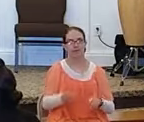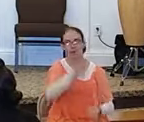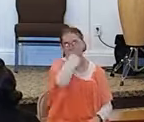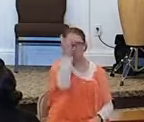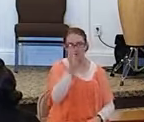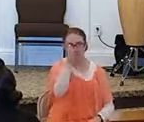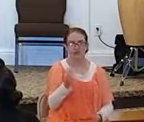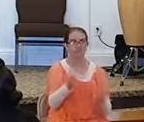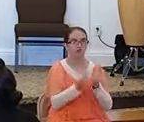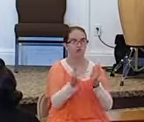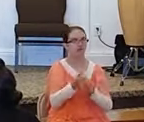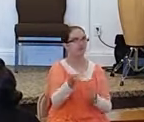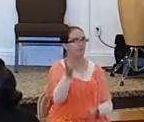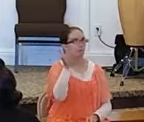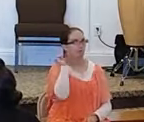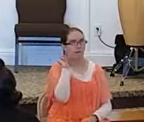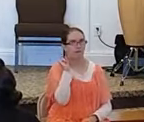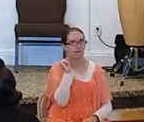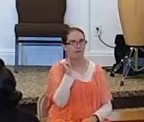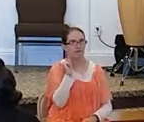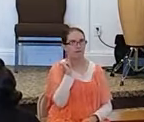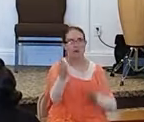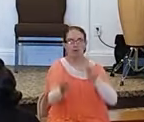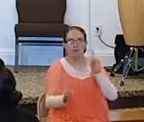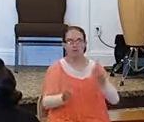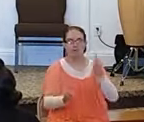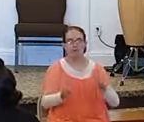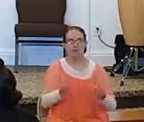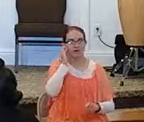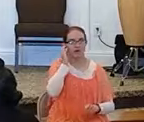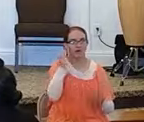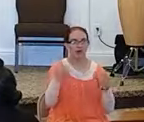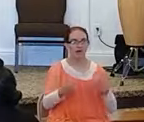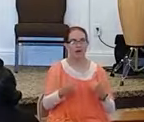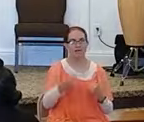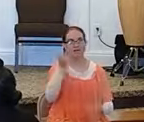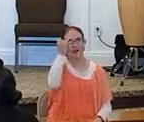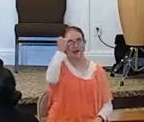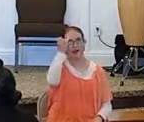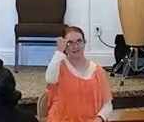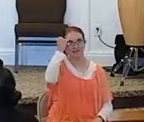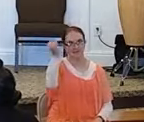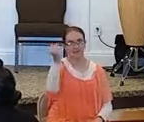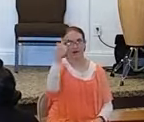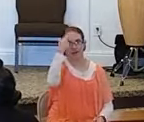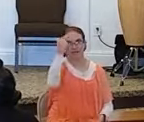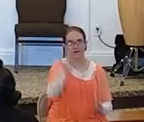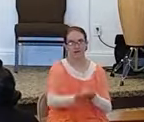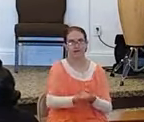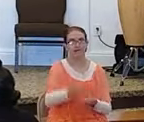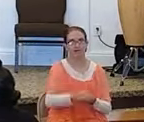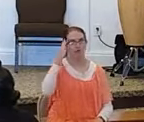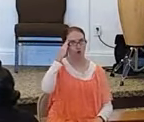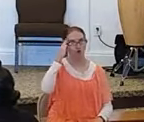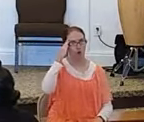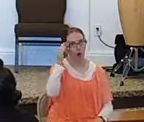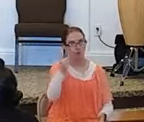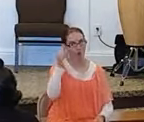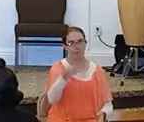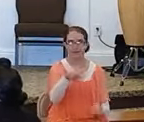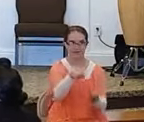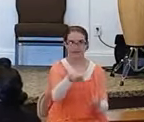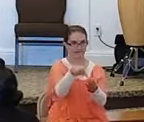questioning who Jesus really was, but then there were people there who had an idea. I believe I know who this really